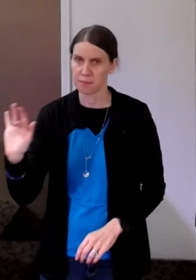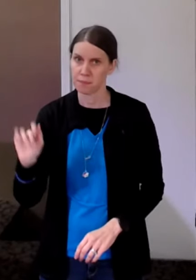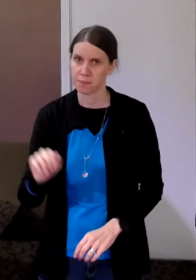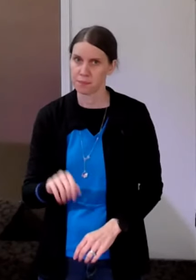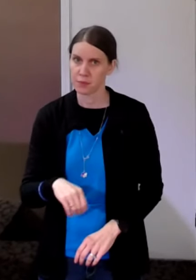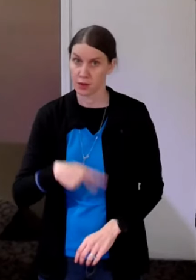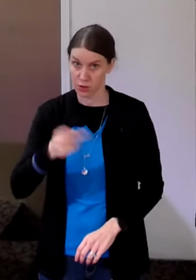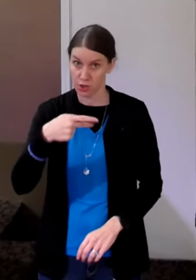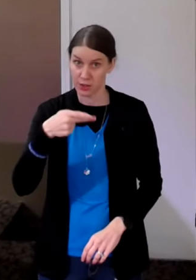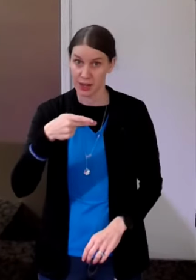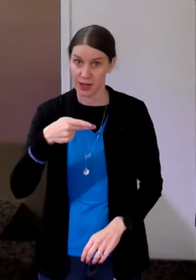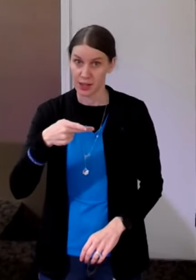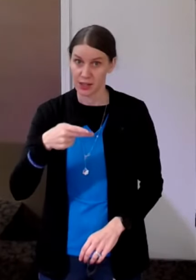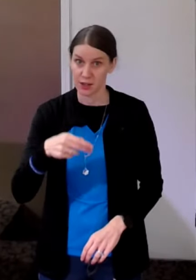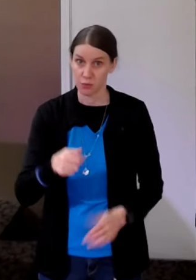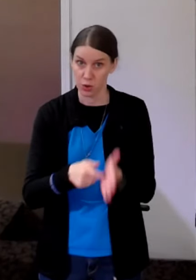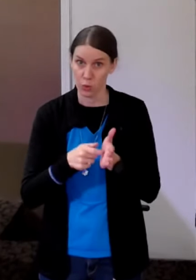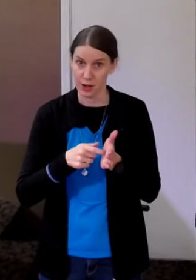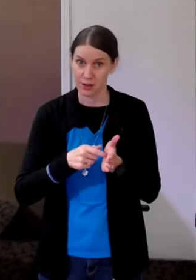So our job is to lift him up.